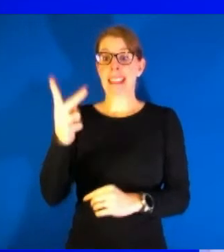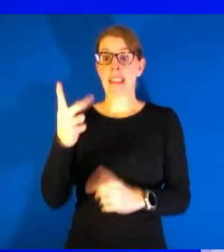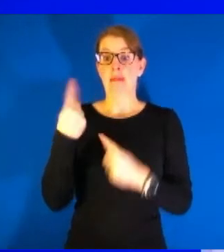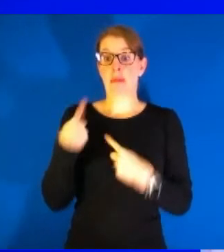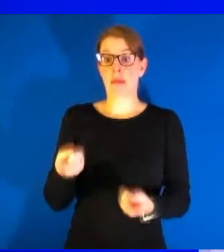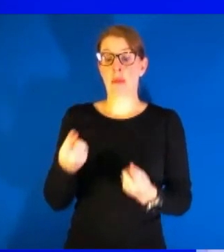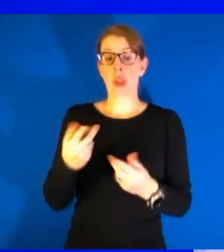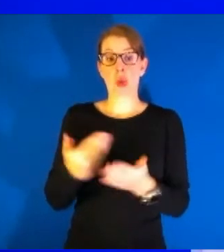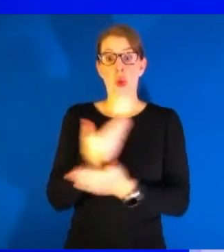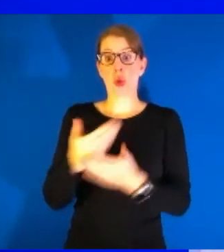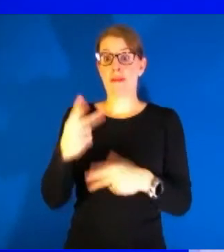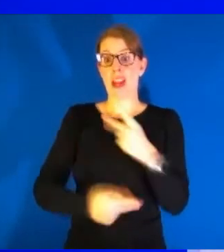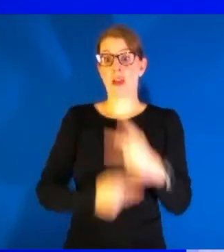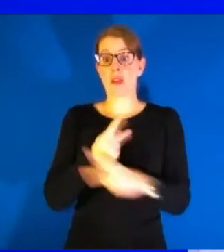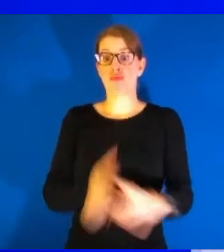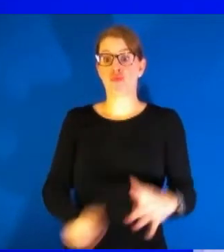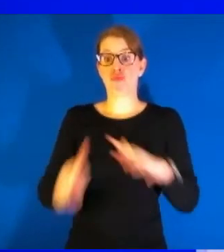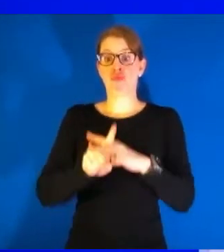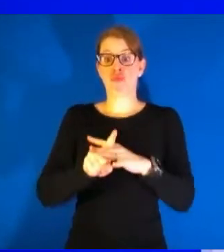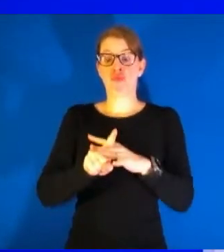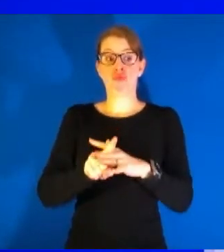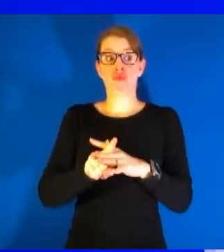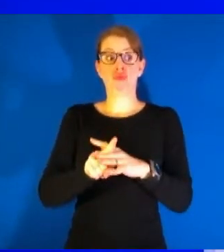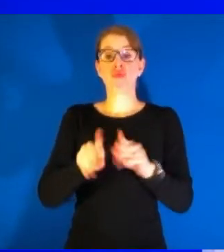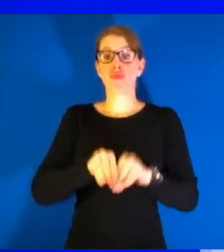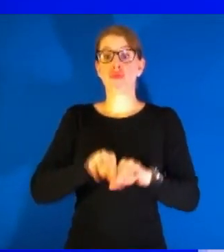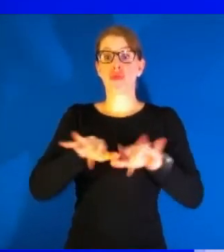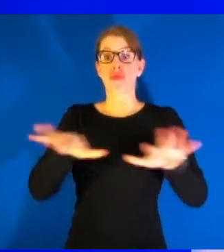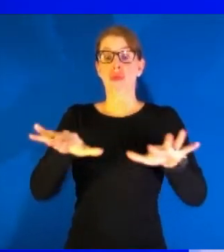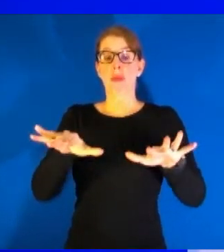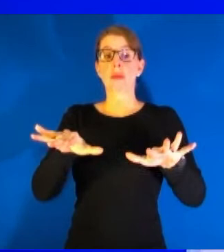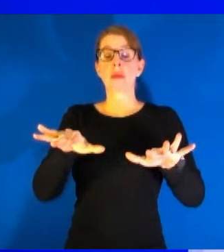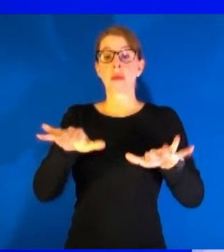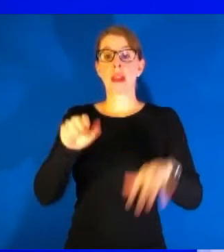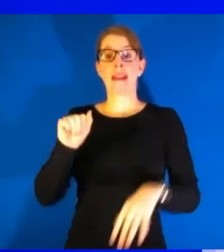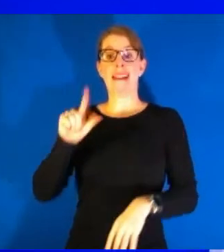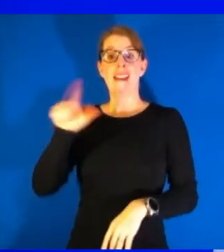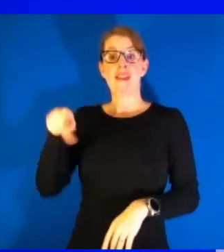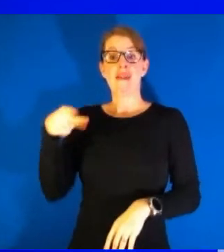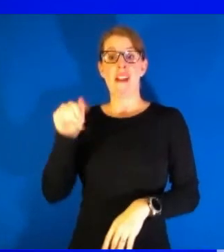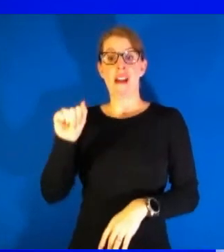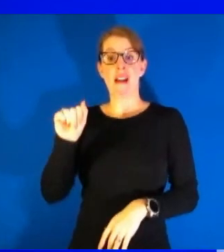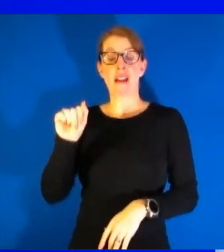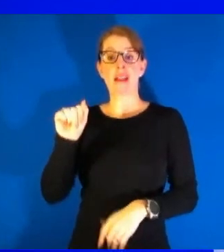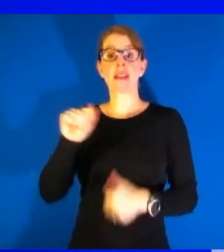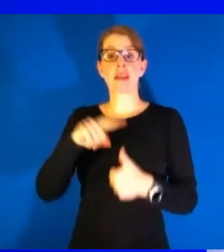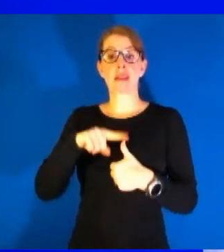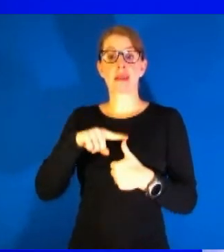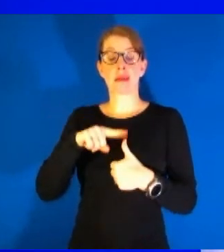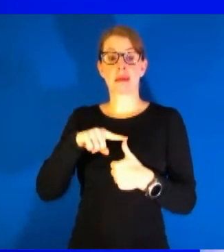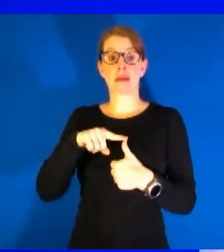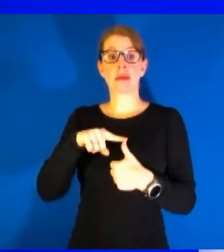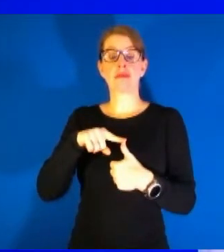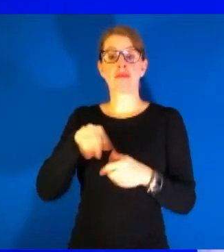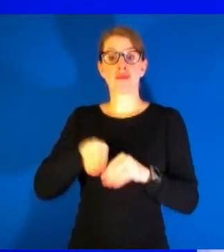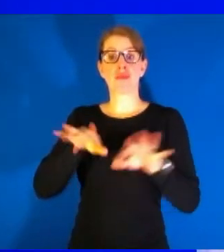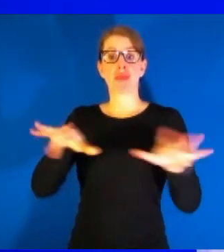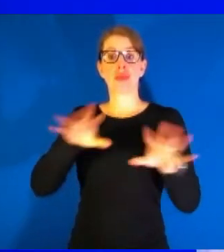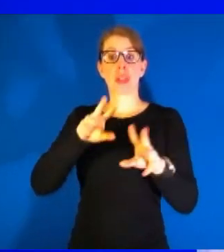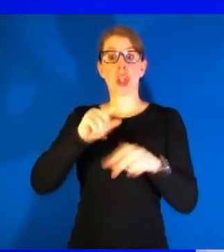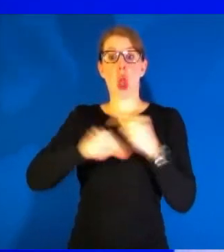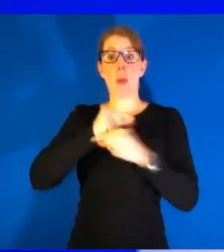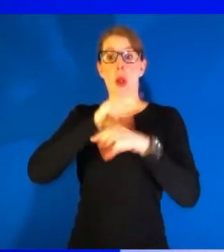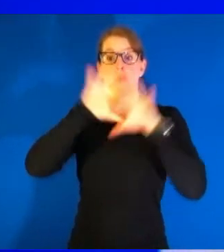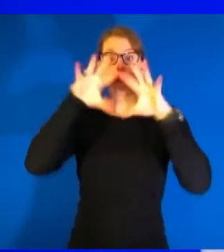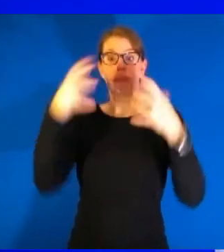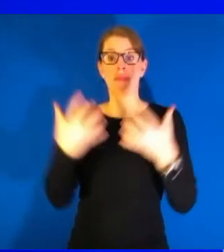variants arise, new variants sweep through. Now, obviously, Alpha started with the major one that started to sweep globally after that